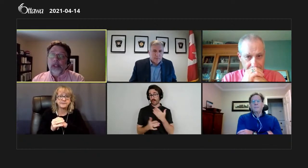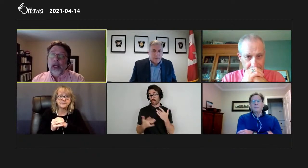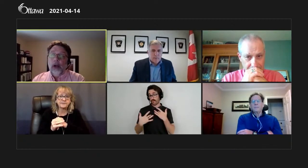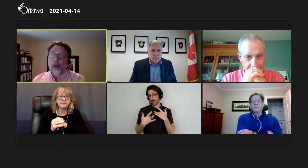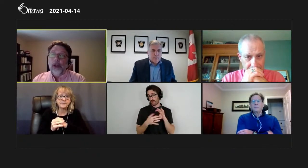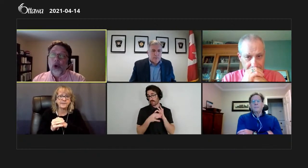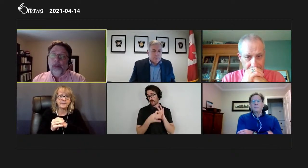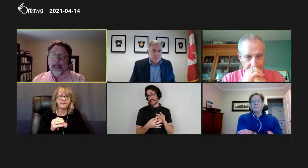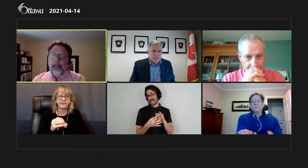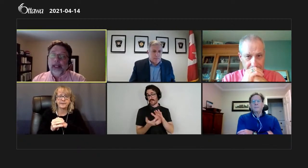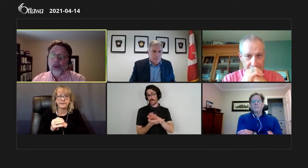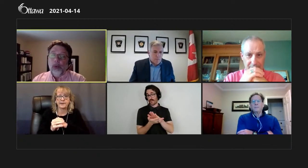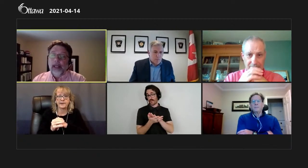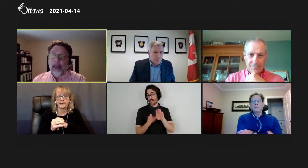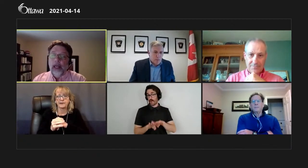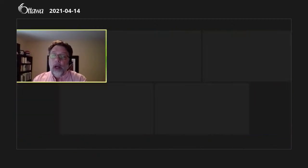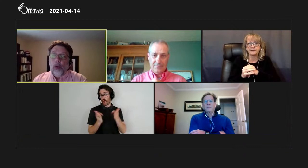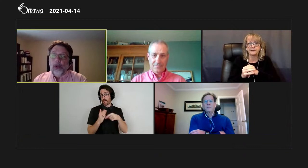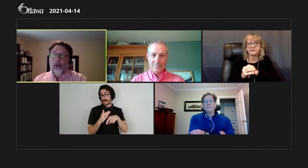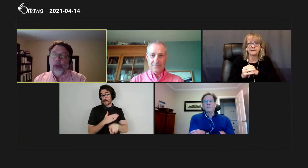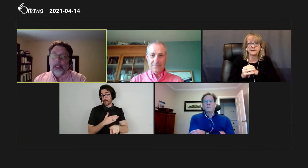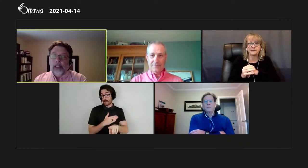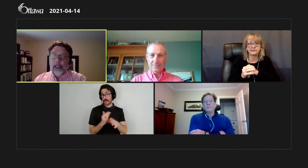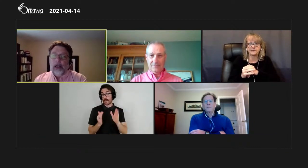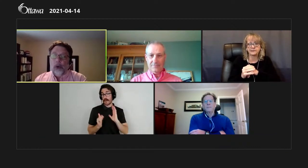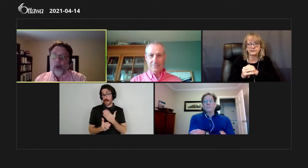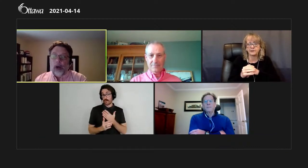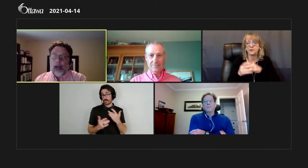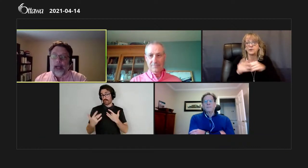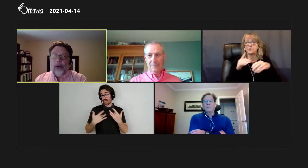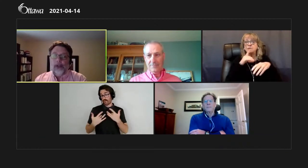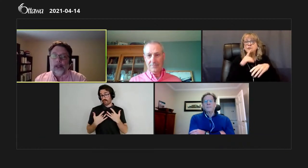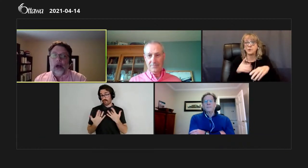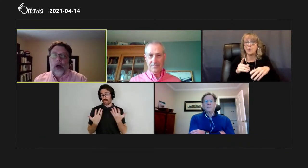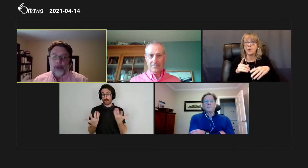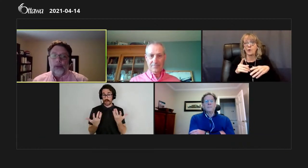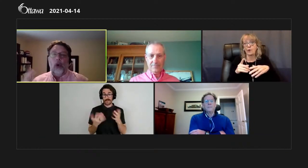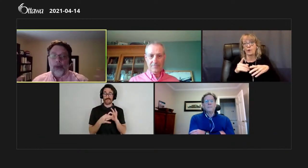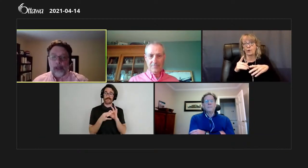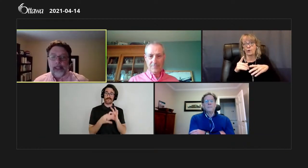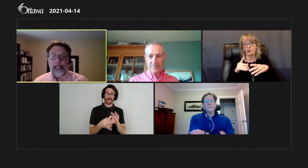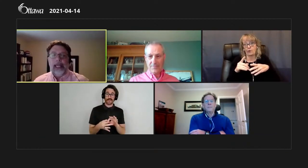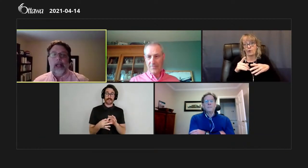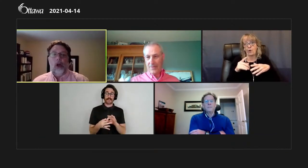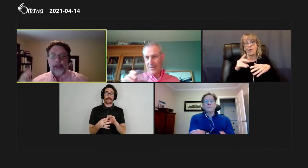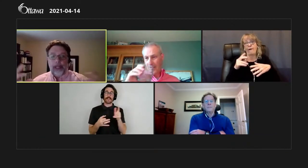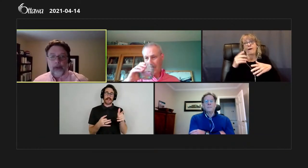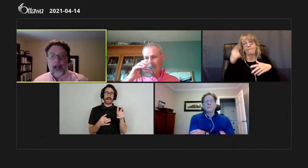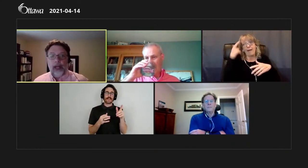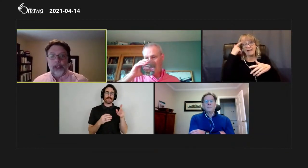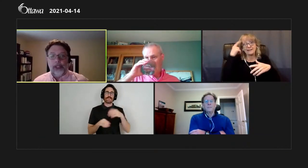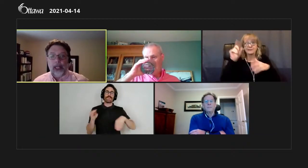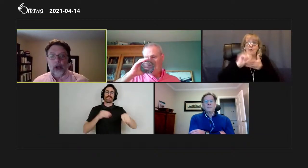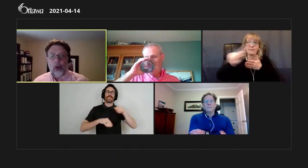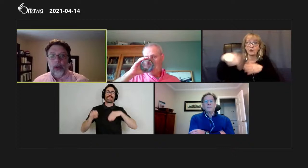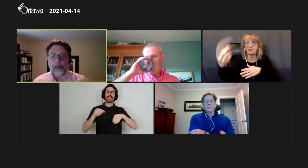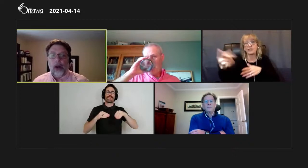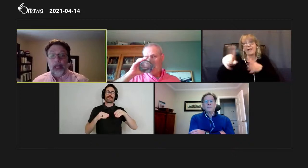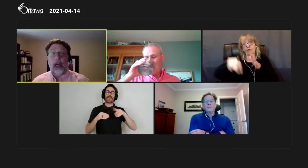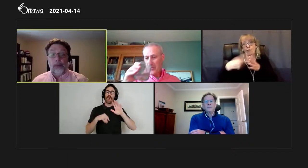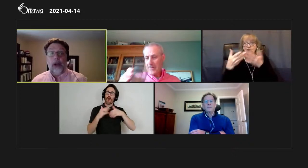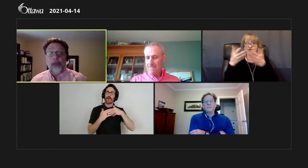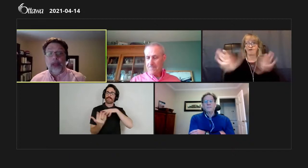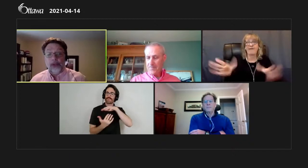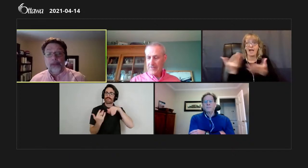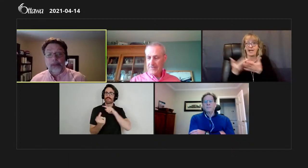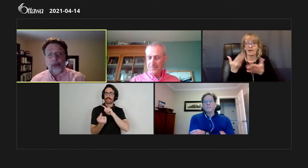schools reopening next week was really around the mobility and all the interactions that go with probably a